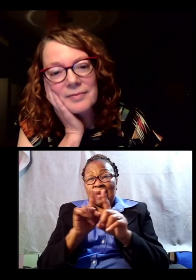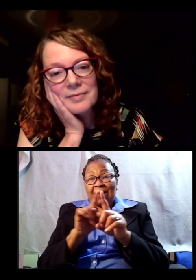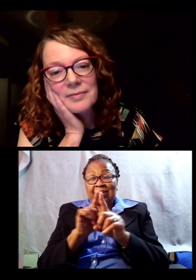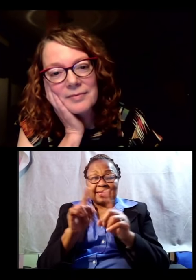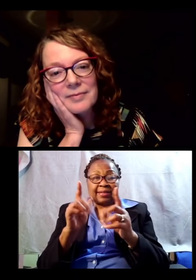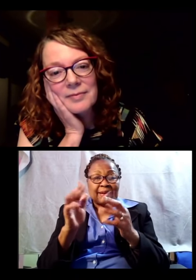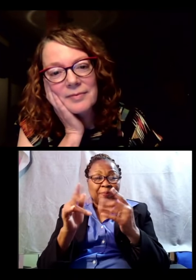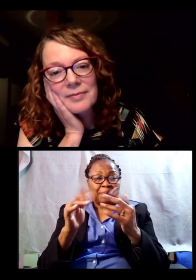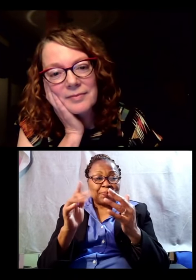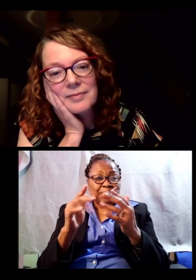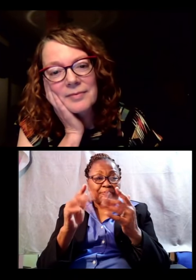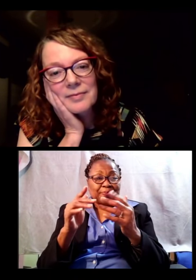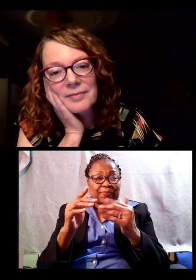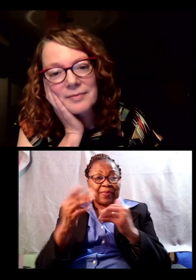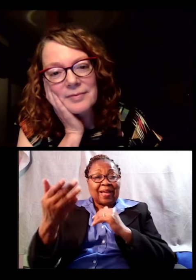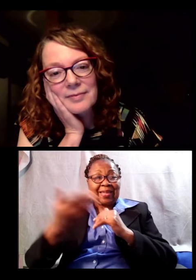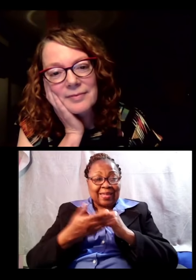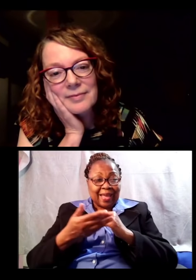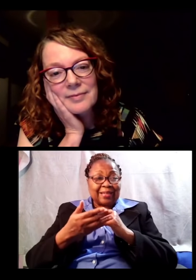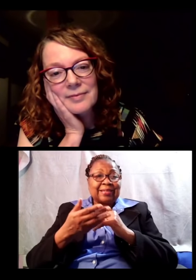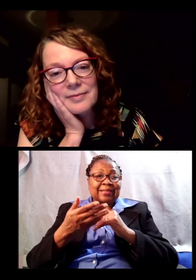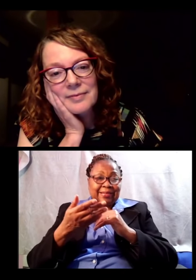as a guest chair.